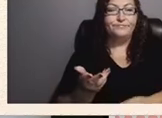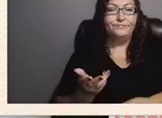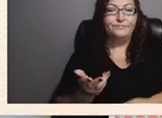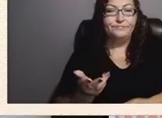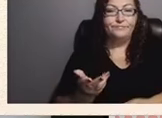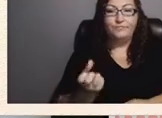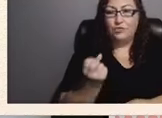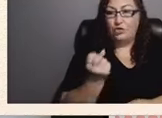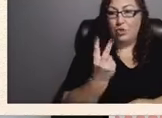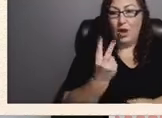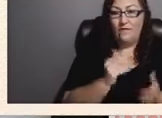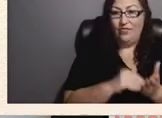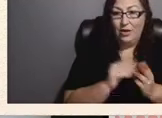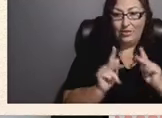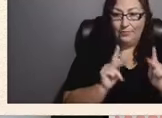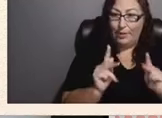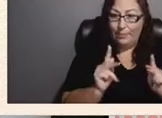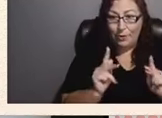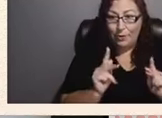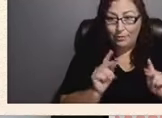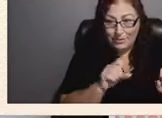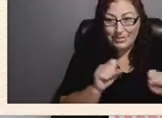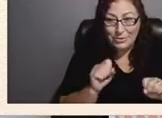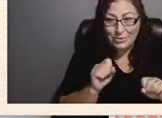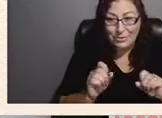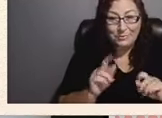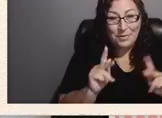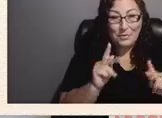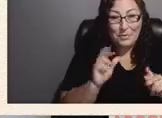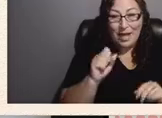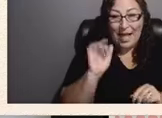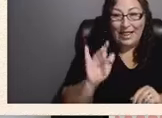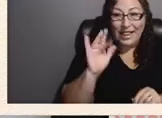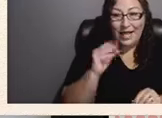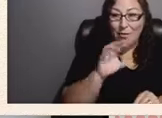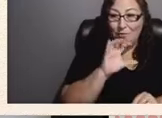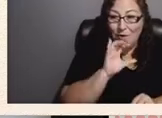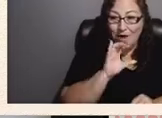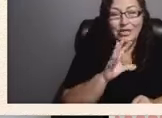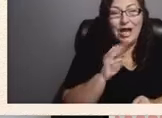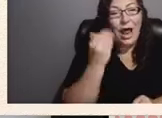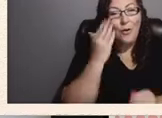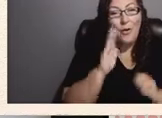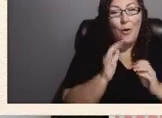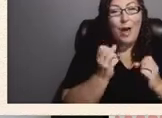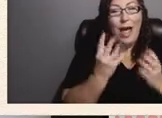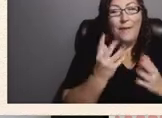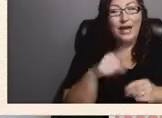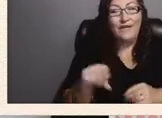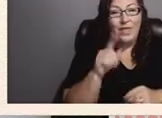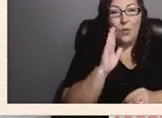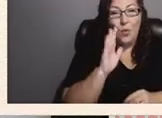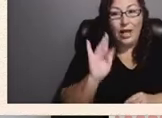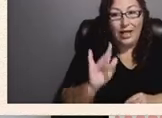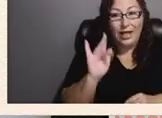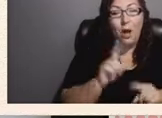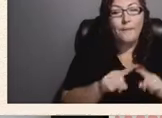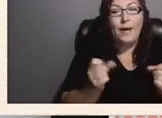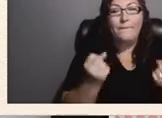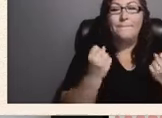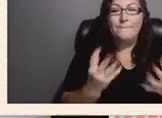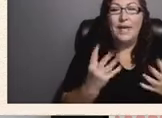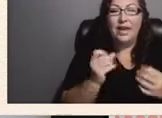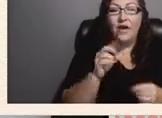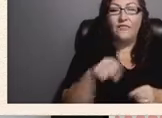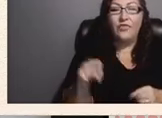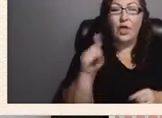12,000 people potentially to click on and look at. I don't know how many of them will click on, but many of those thousands are going